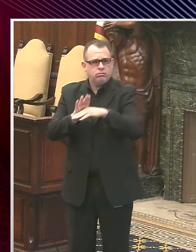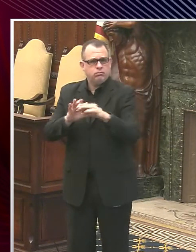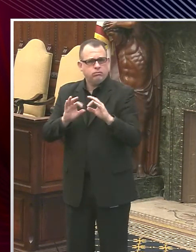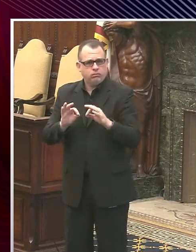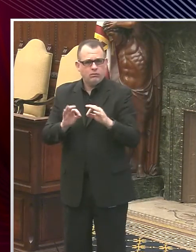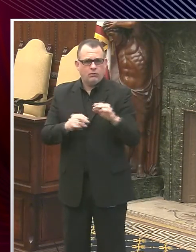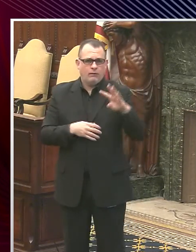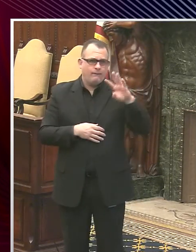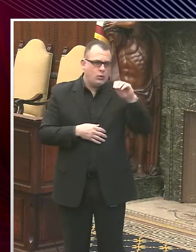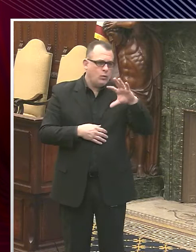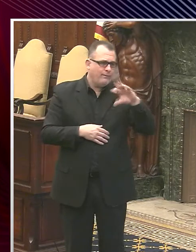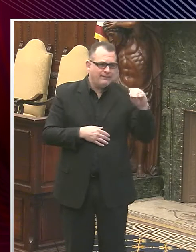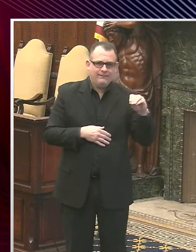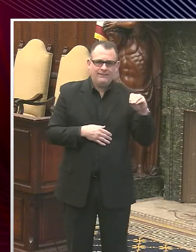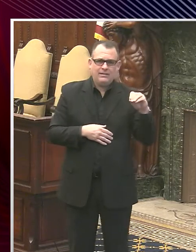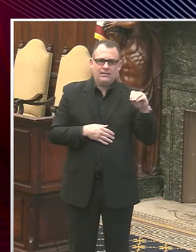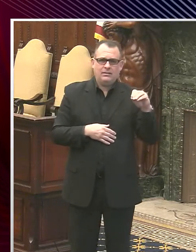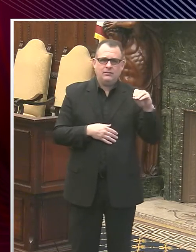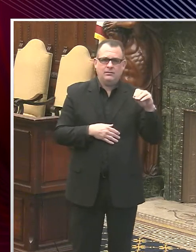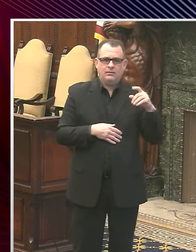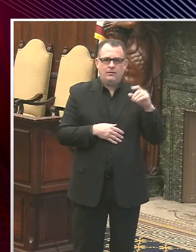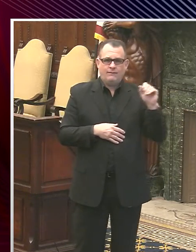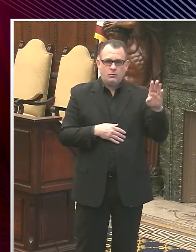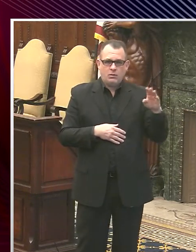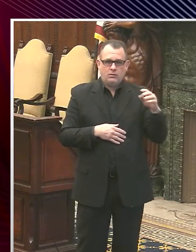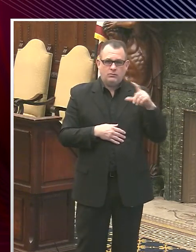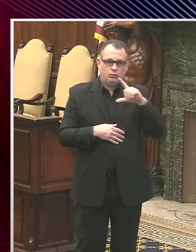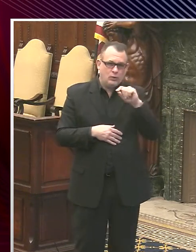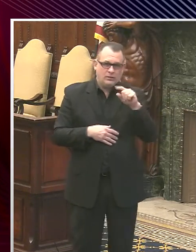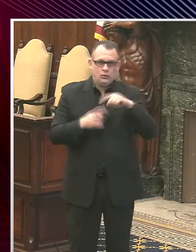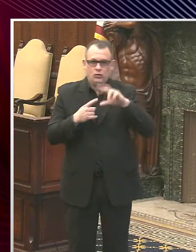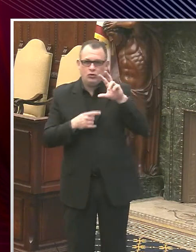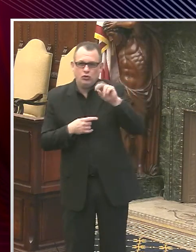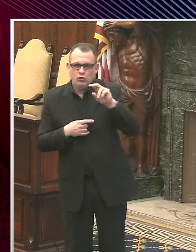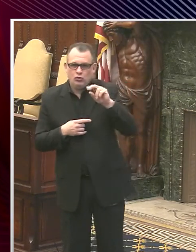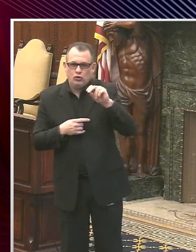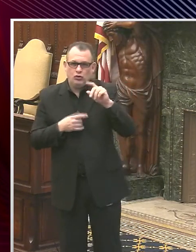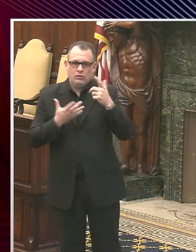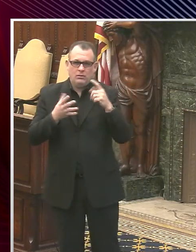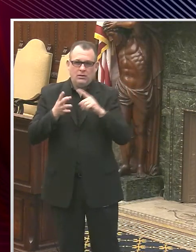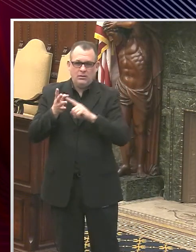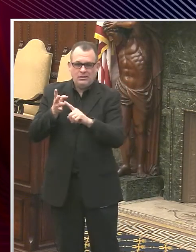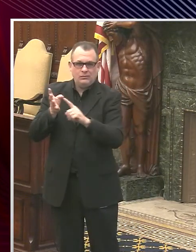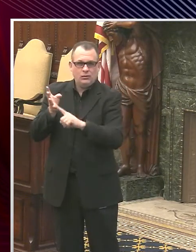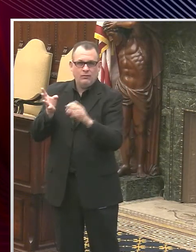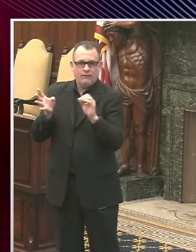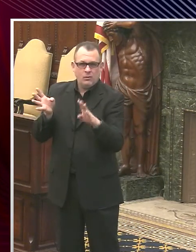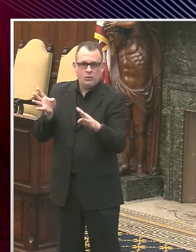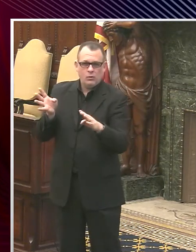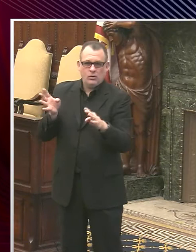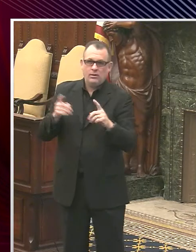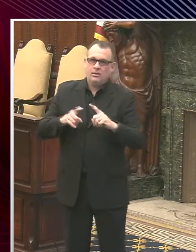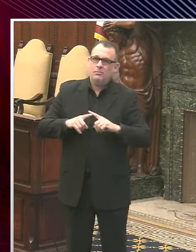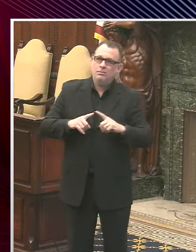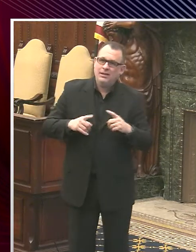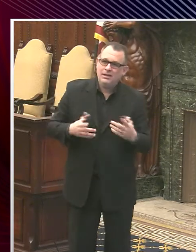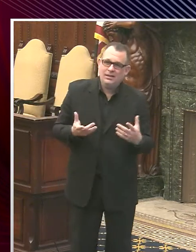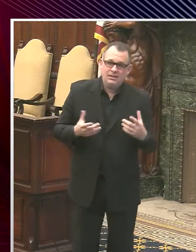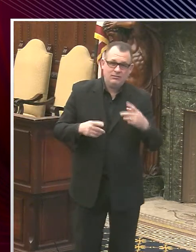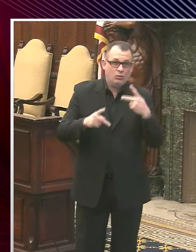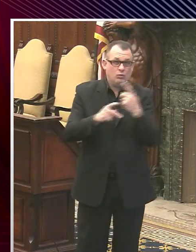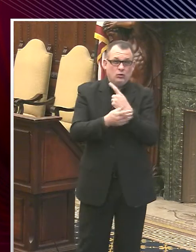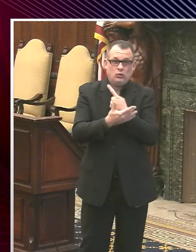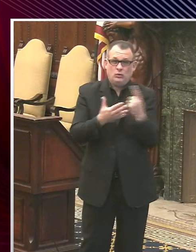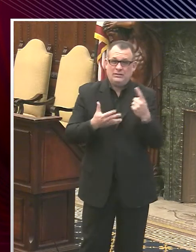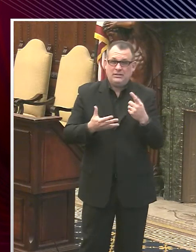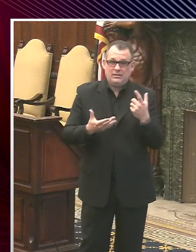week in early February. We're down to about 25 to 30 per week in later February. Put that in context, the worst week of the epidemic, we were